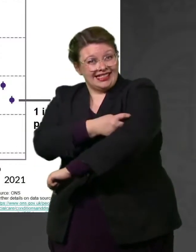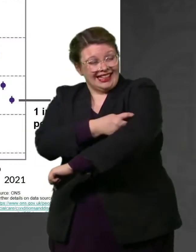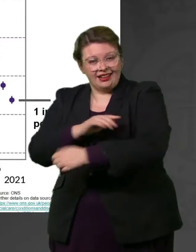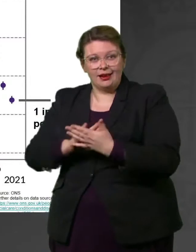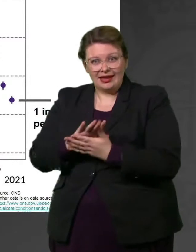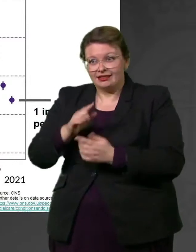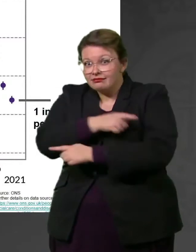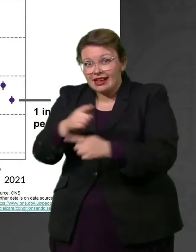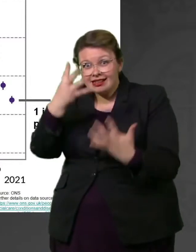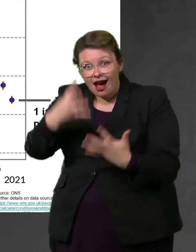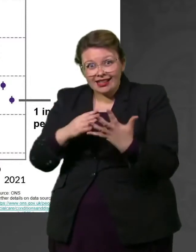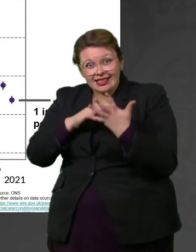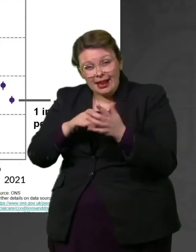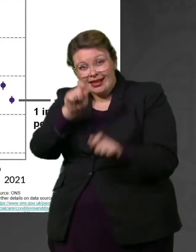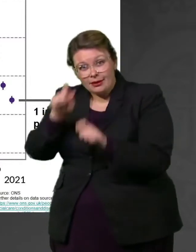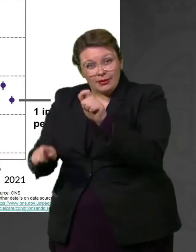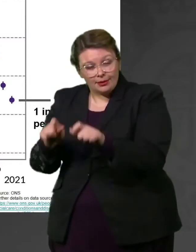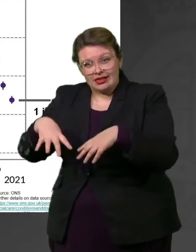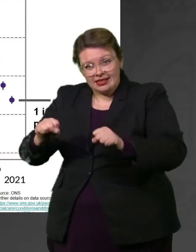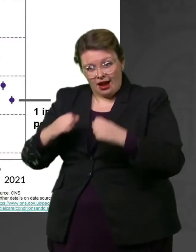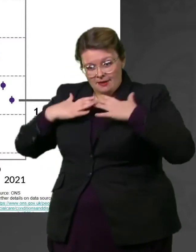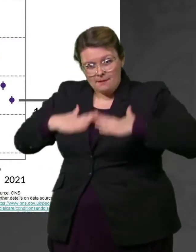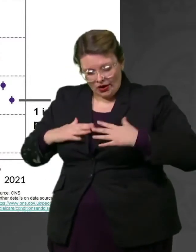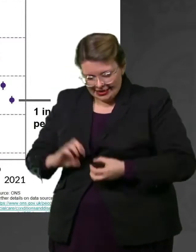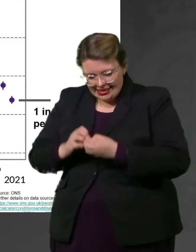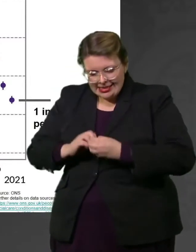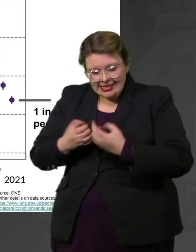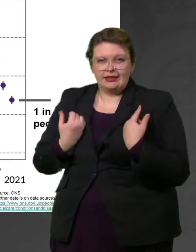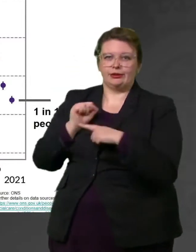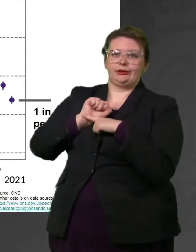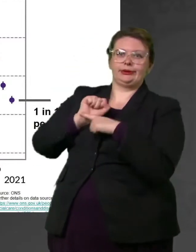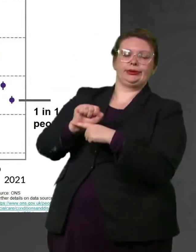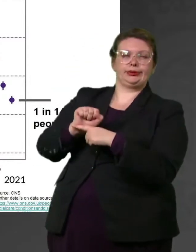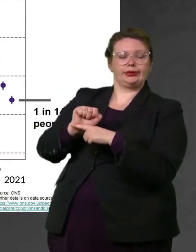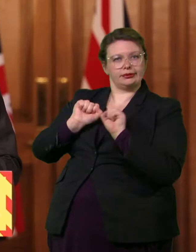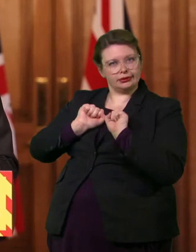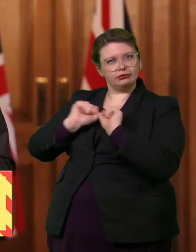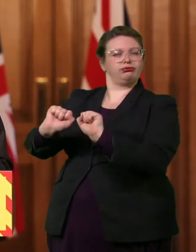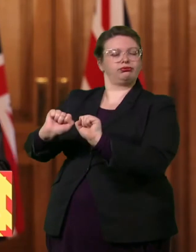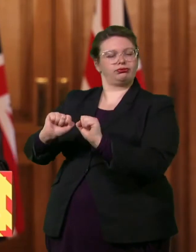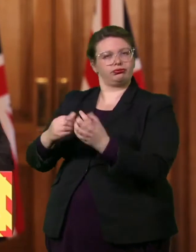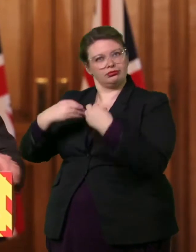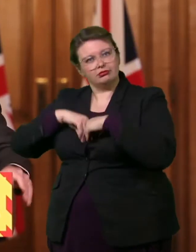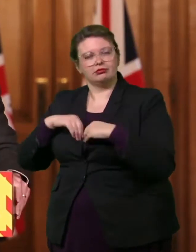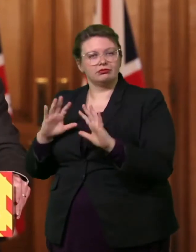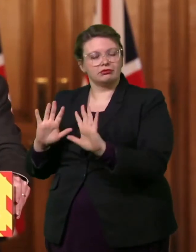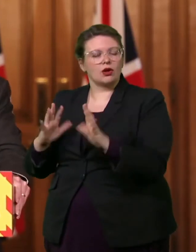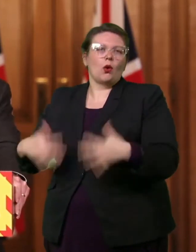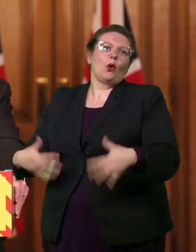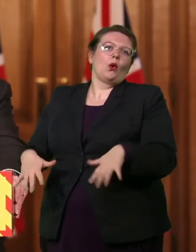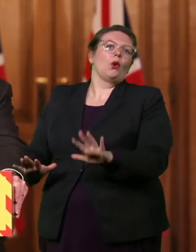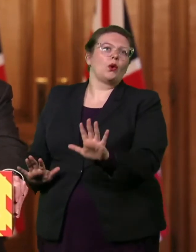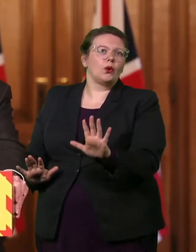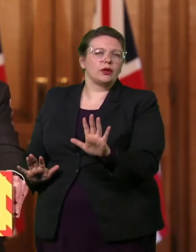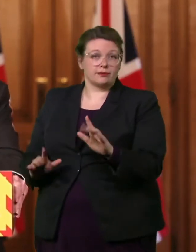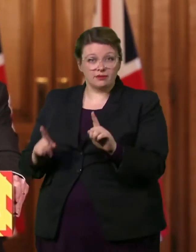the jabs are saving lives right now across this country. And of course, the programme is expanding all the time. This week,